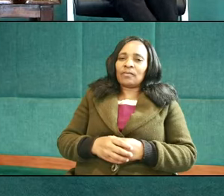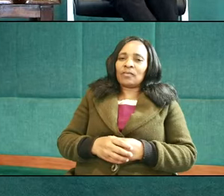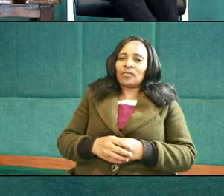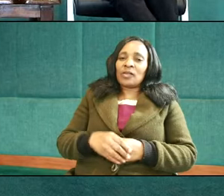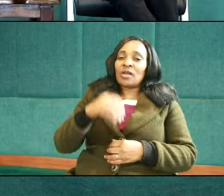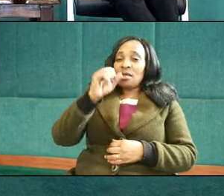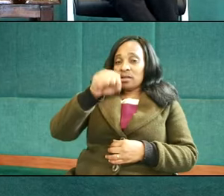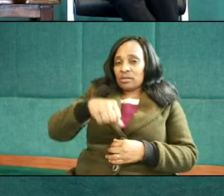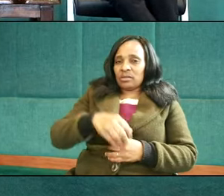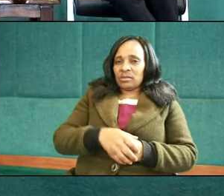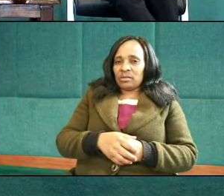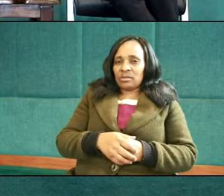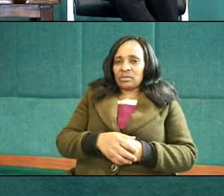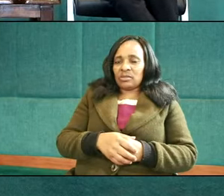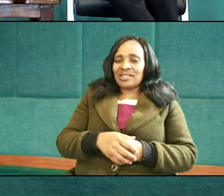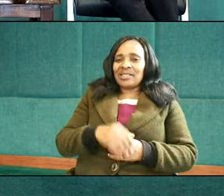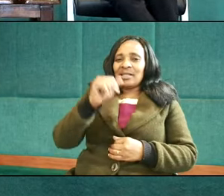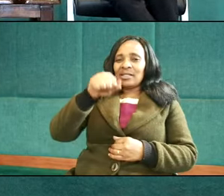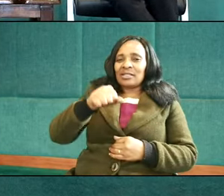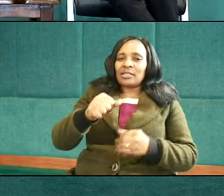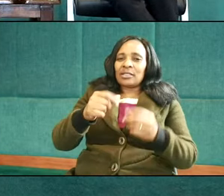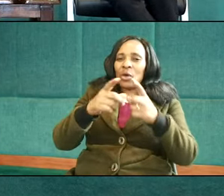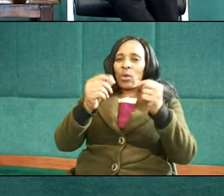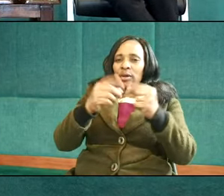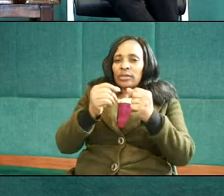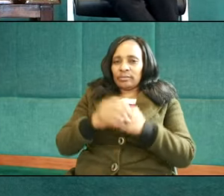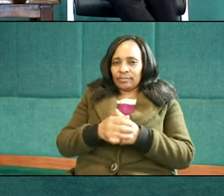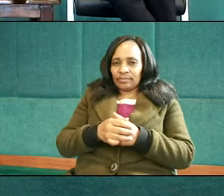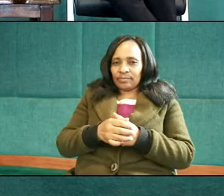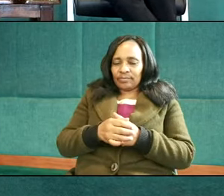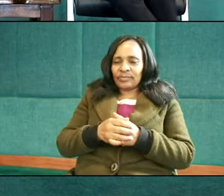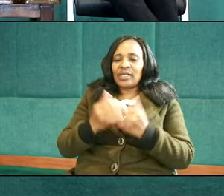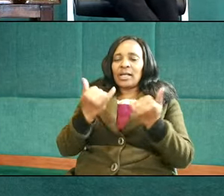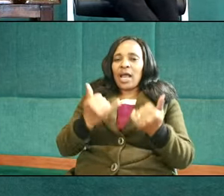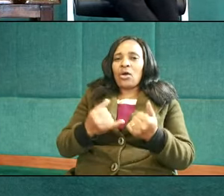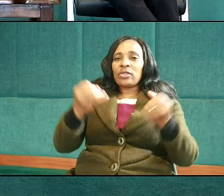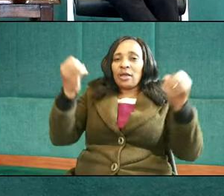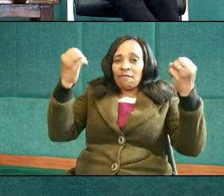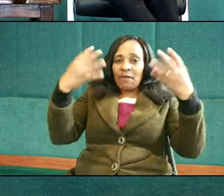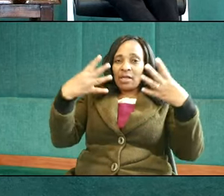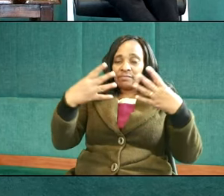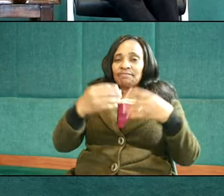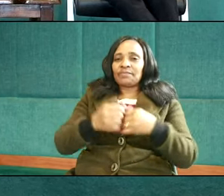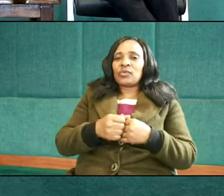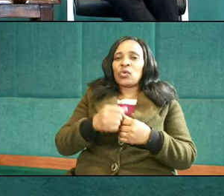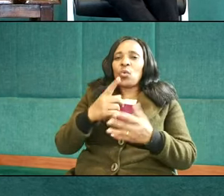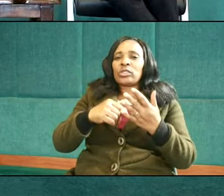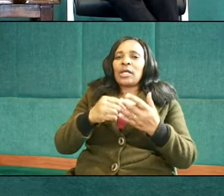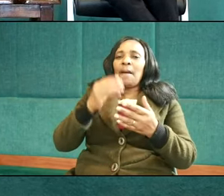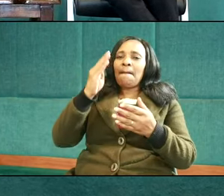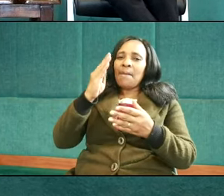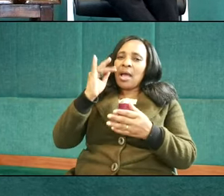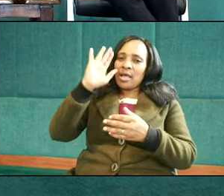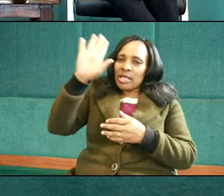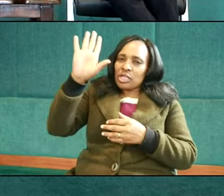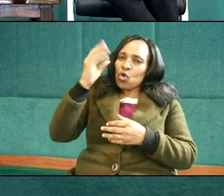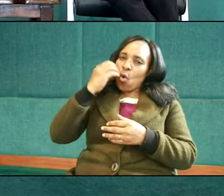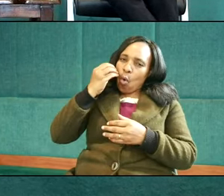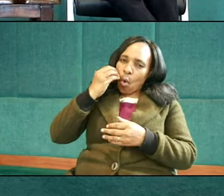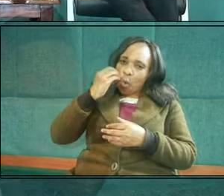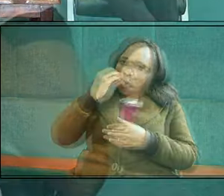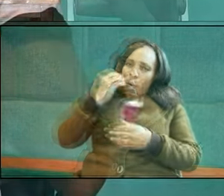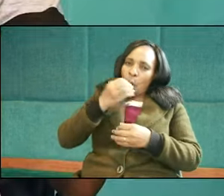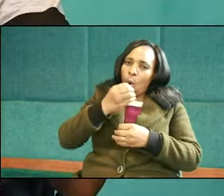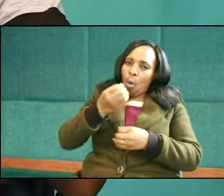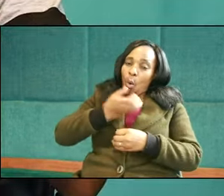Yes, so we move to the flashlight. The flashlight says, by his own bitter experience, Solomon